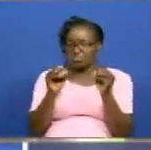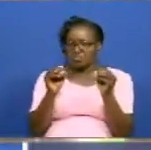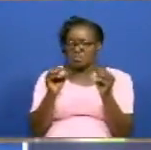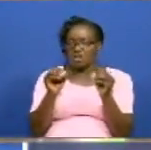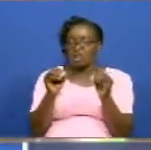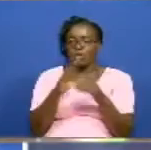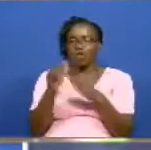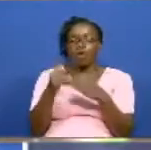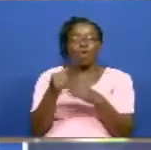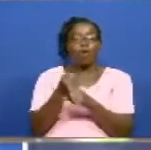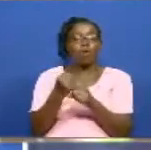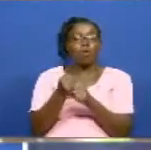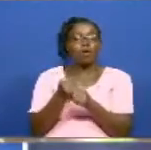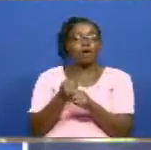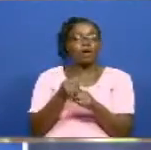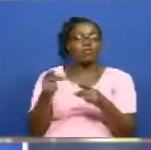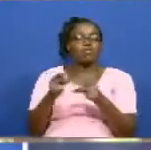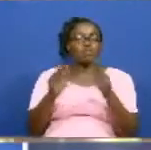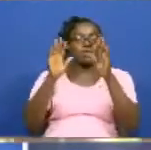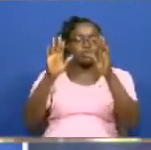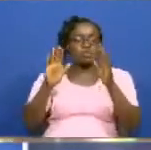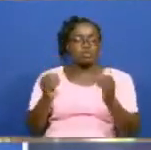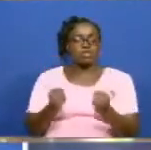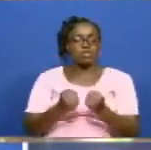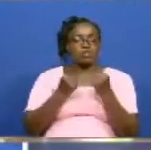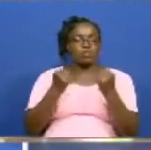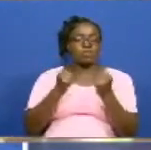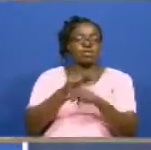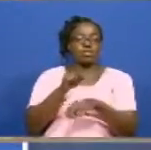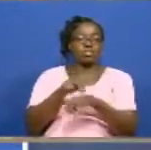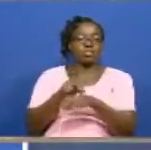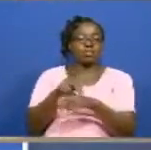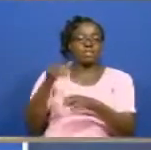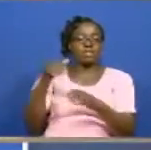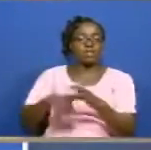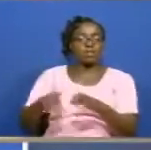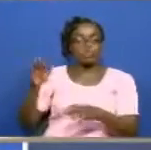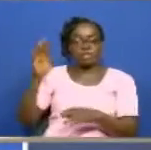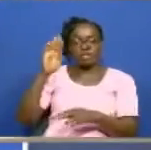is critically important for the stability of this nation and internal security.